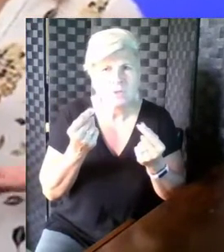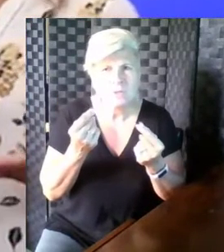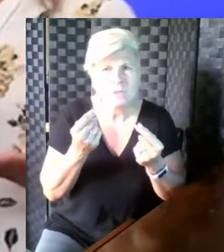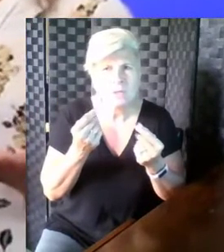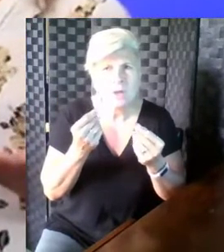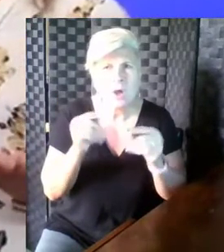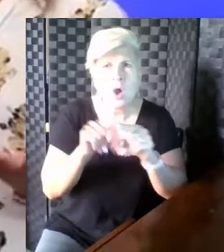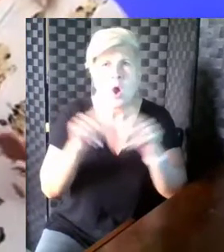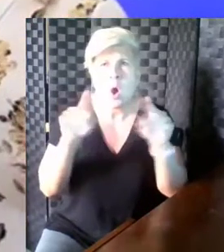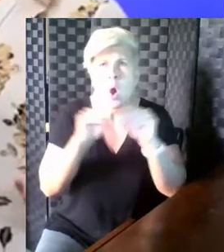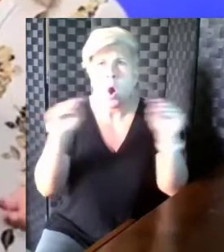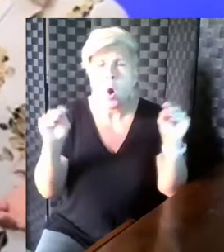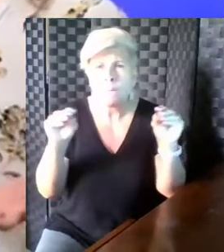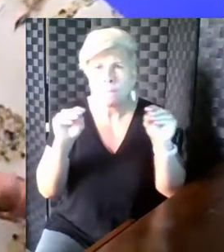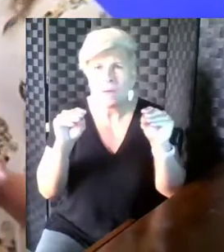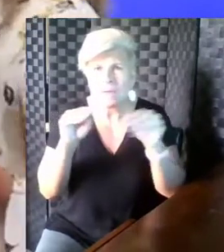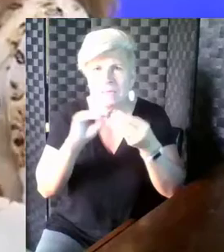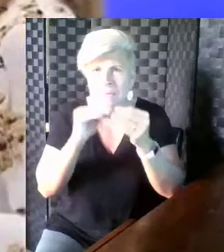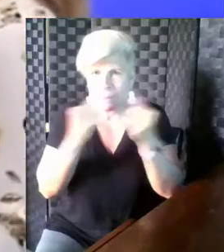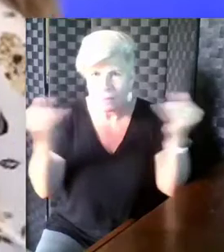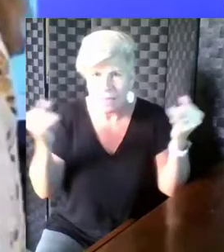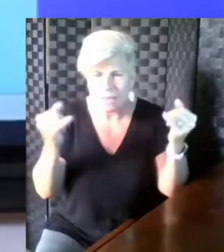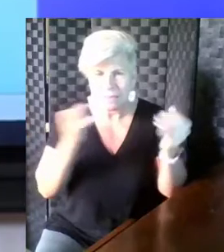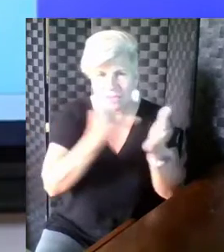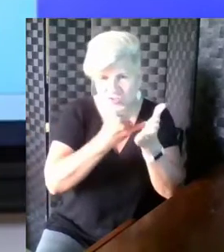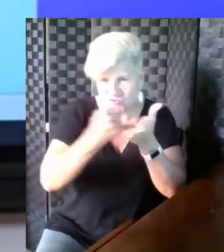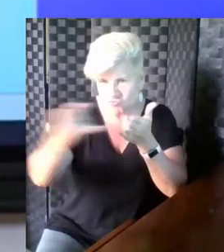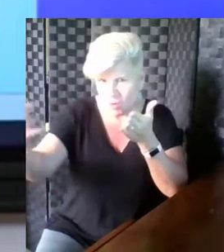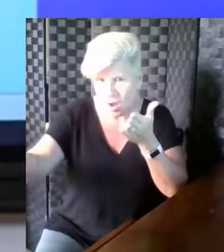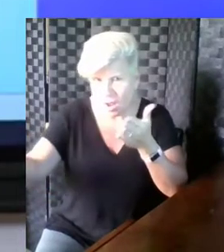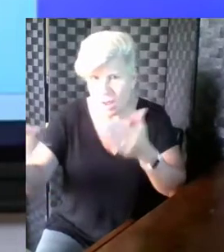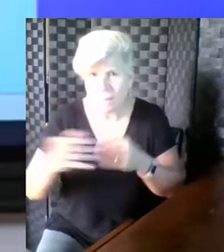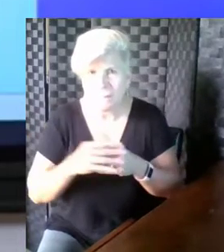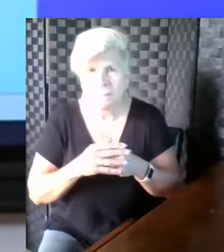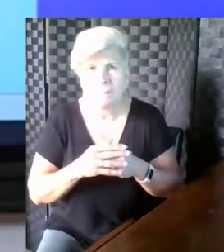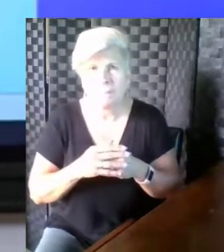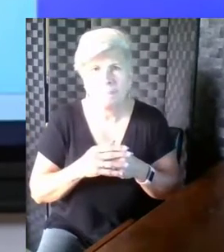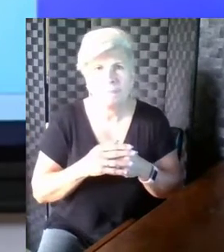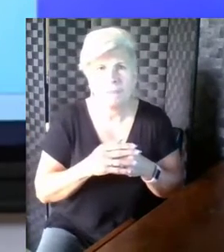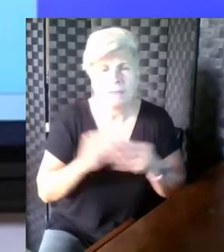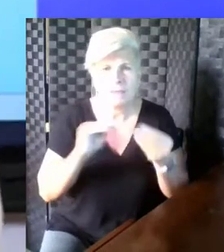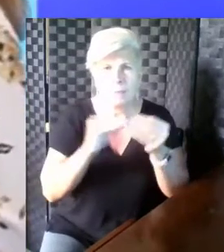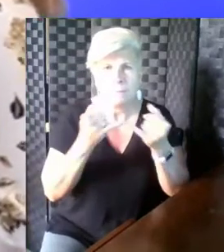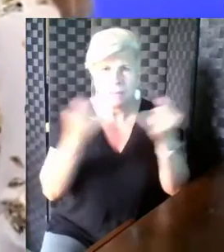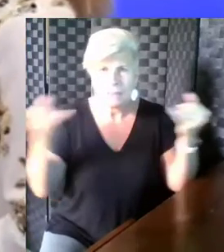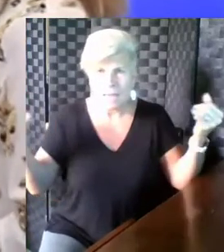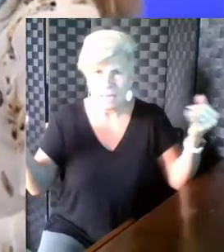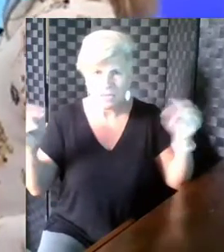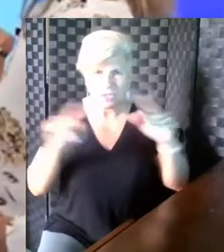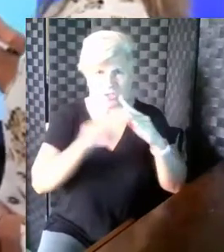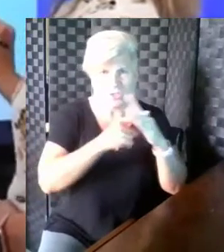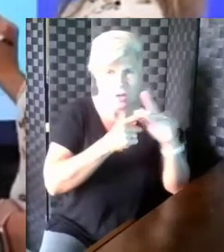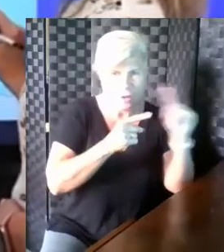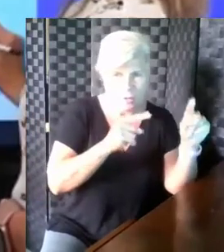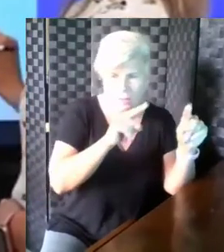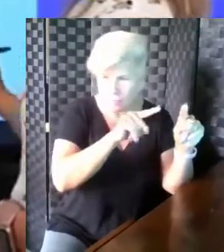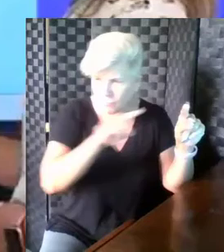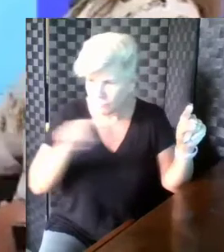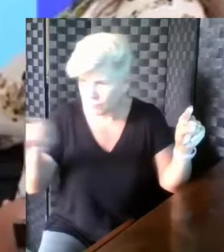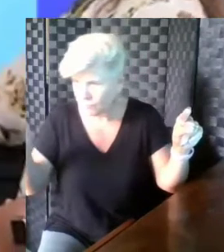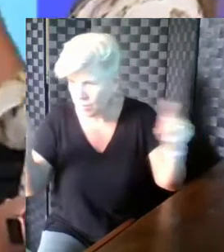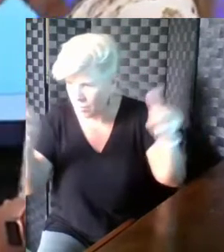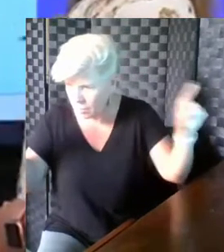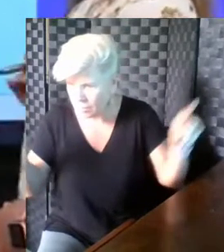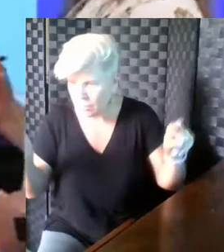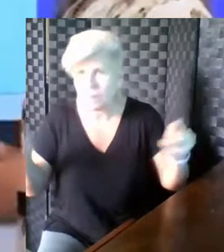going to be to use that open number line. So grab your pencil and let's draw that open number line. Remember, a number line starts on one side with an